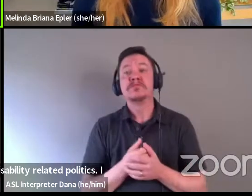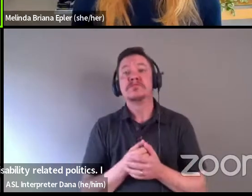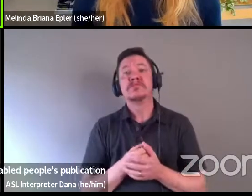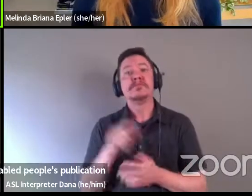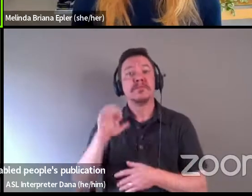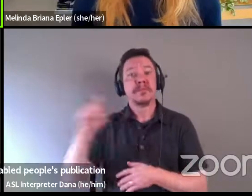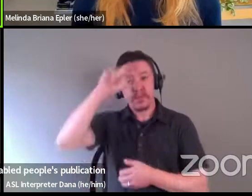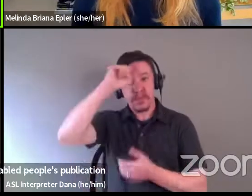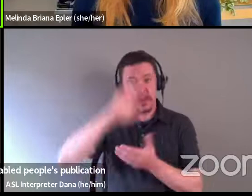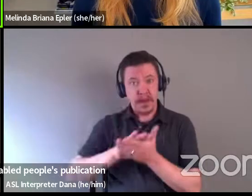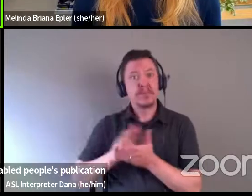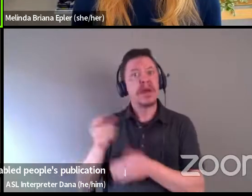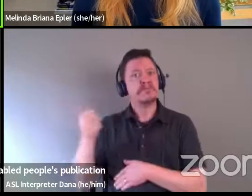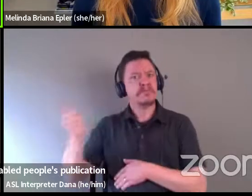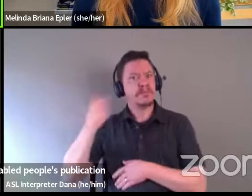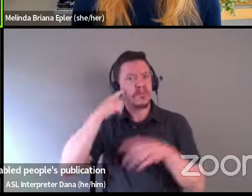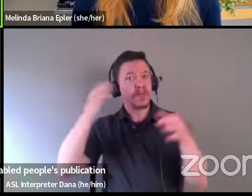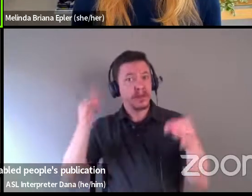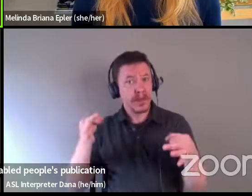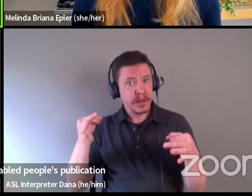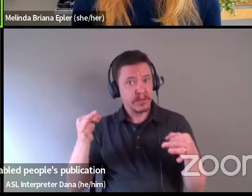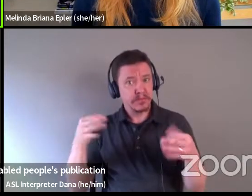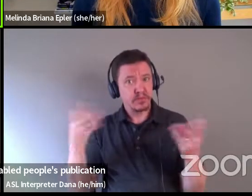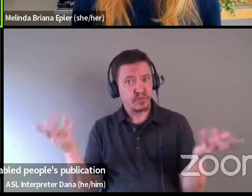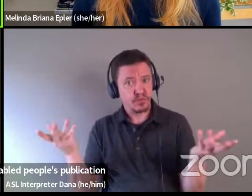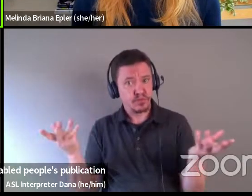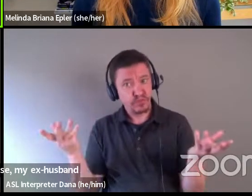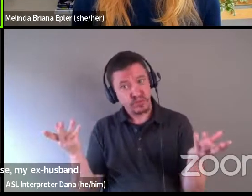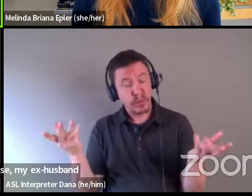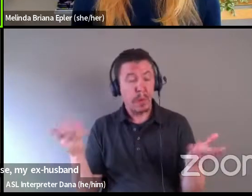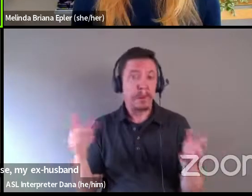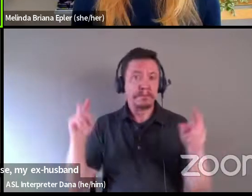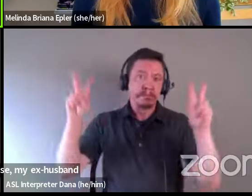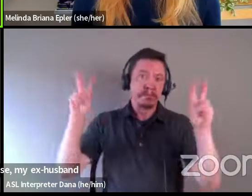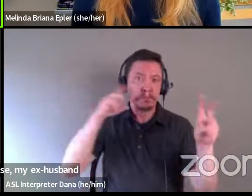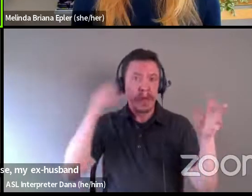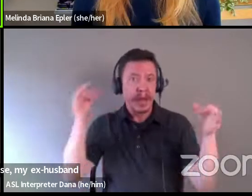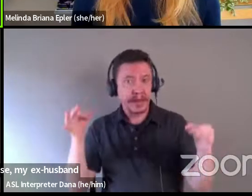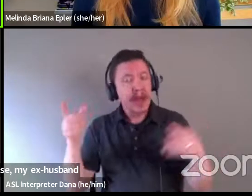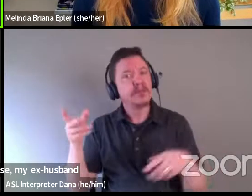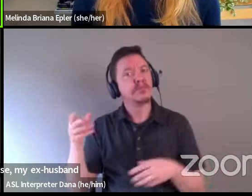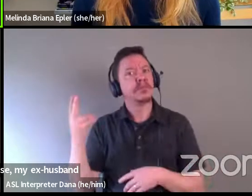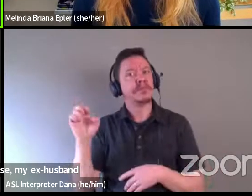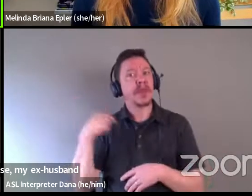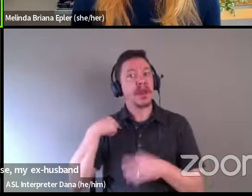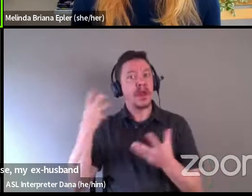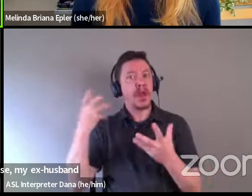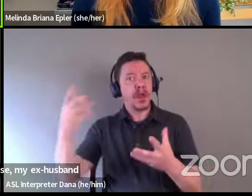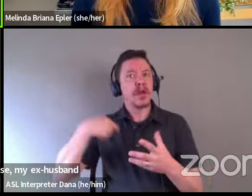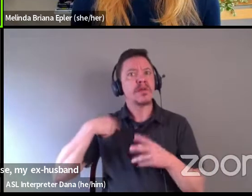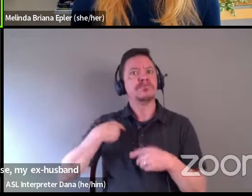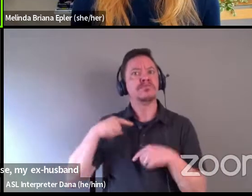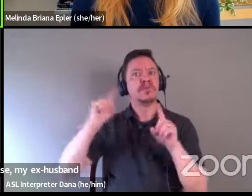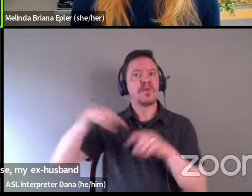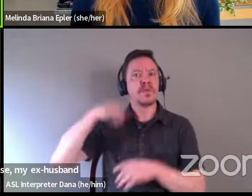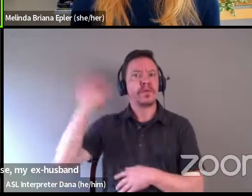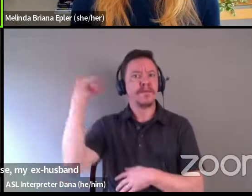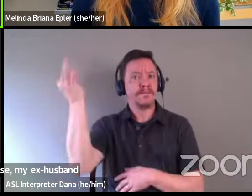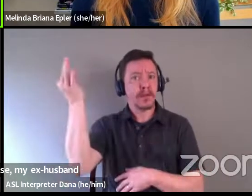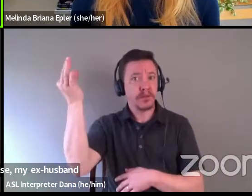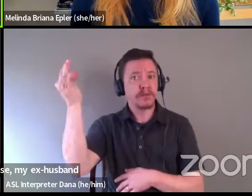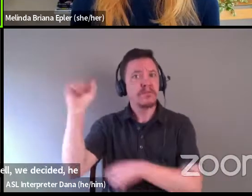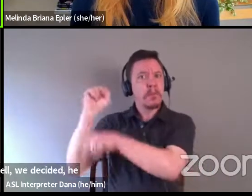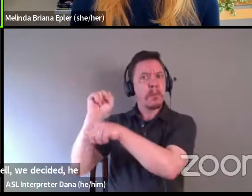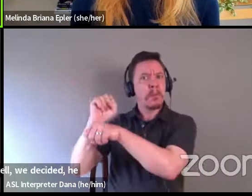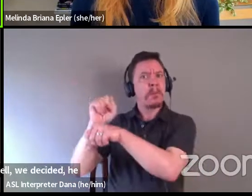ex-husband decided that, we decided that he wanted to go to France and work